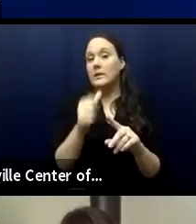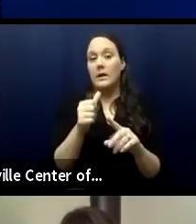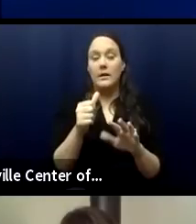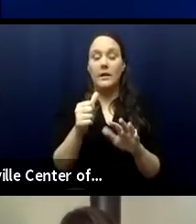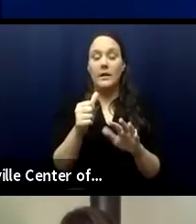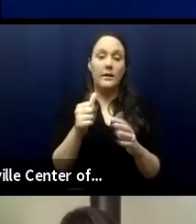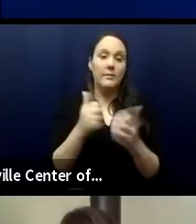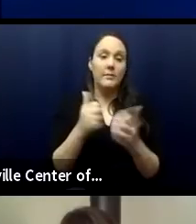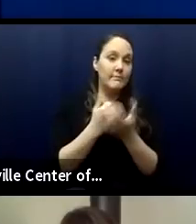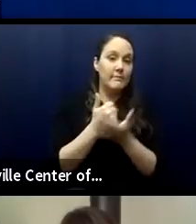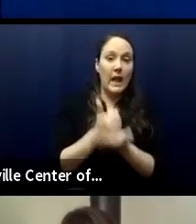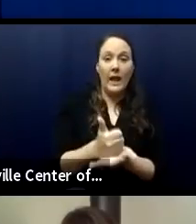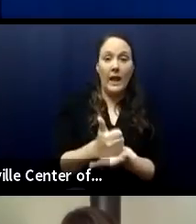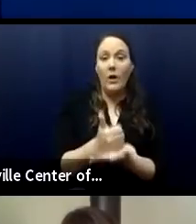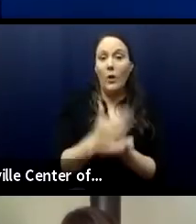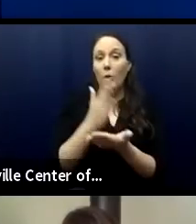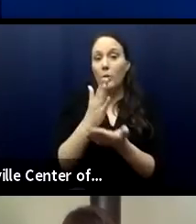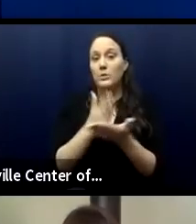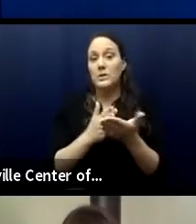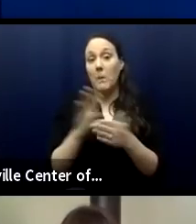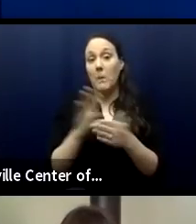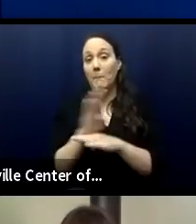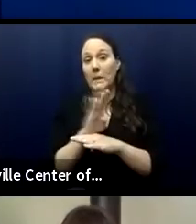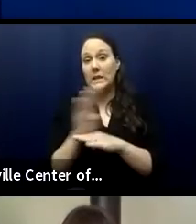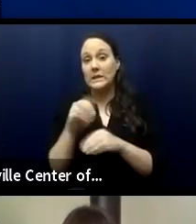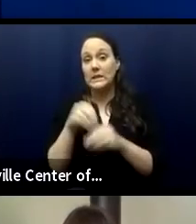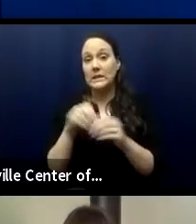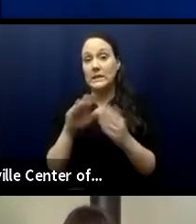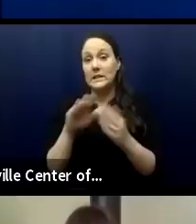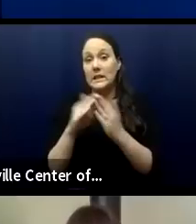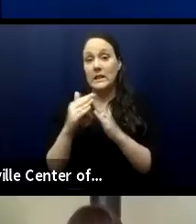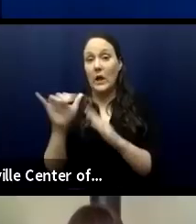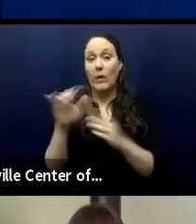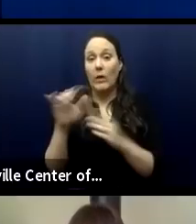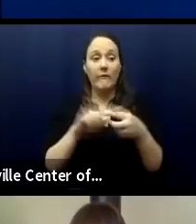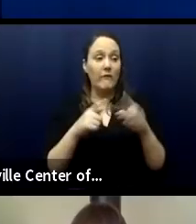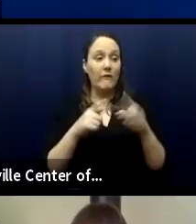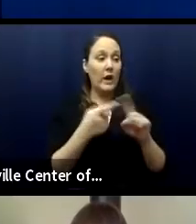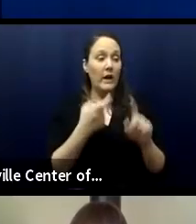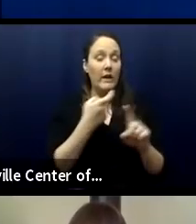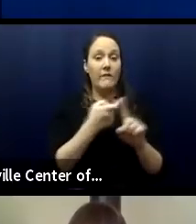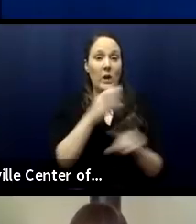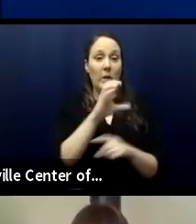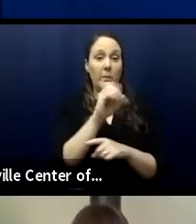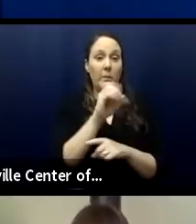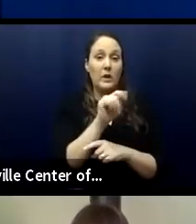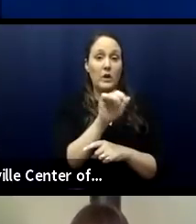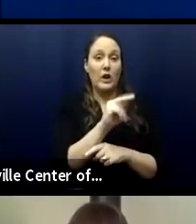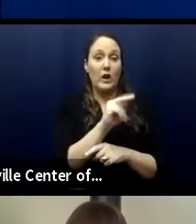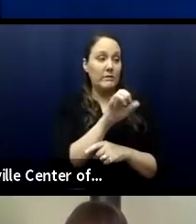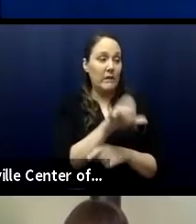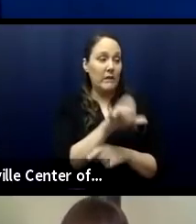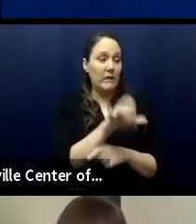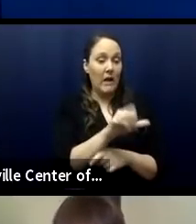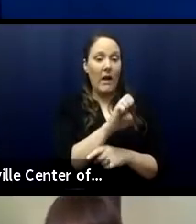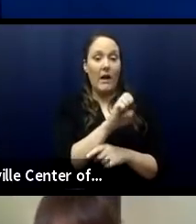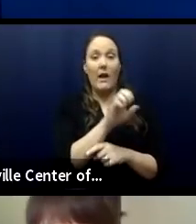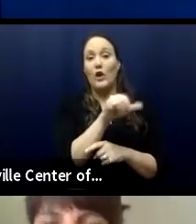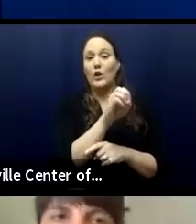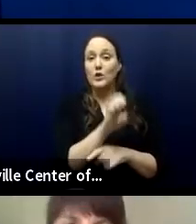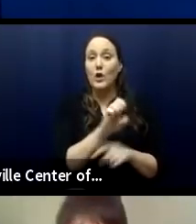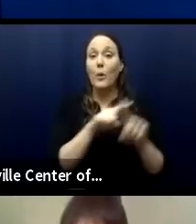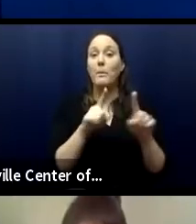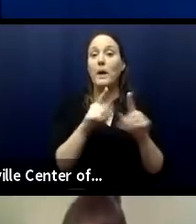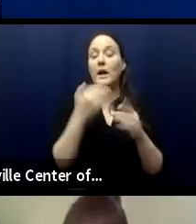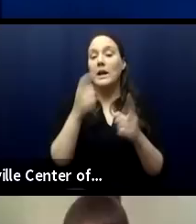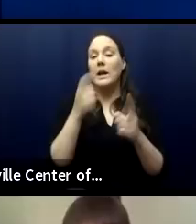some of the business in town, like my friend from Cotton Eye Joe that just spoke, but it at least gives us an opportunity to stay open